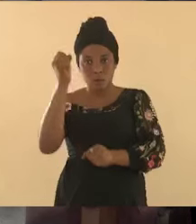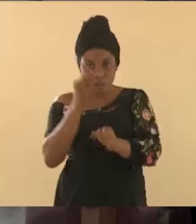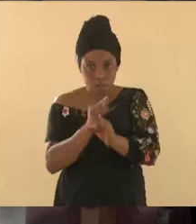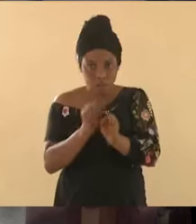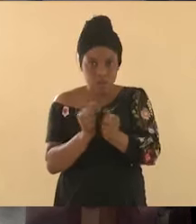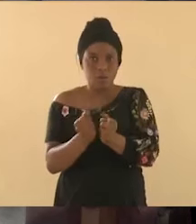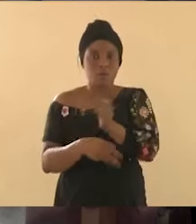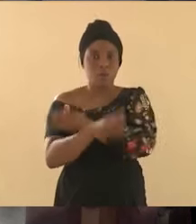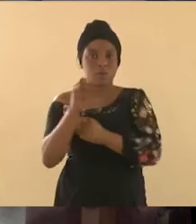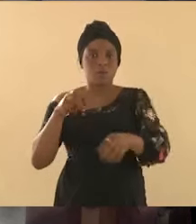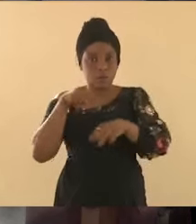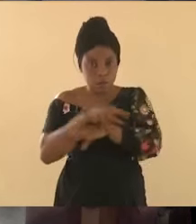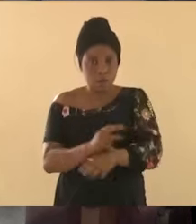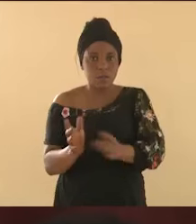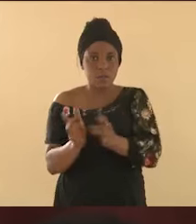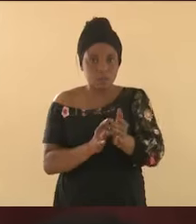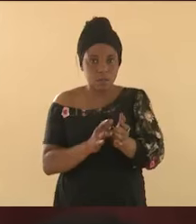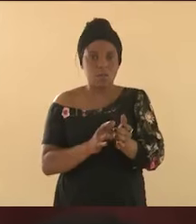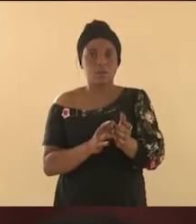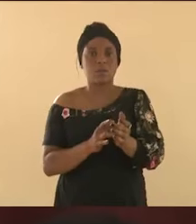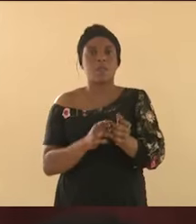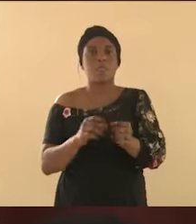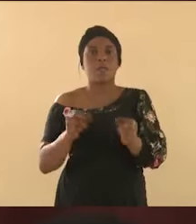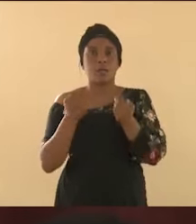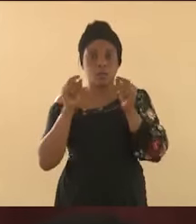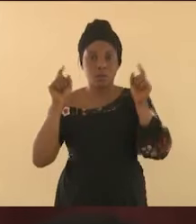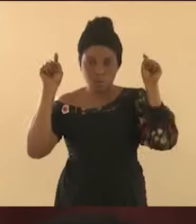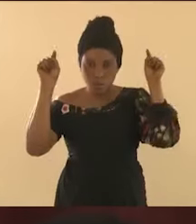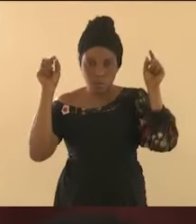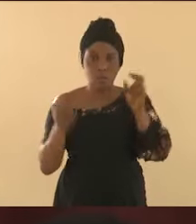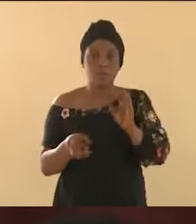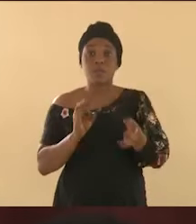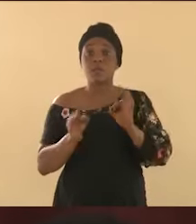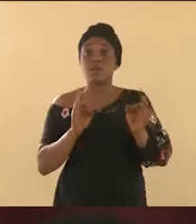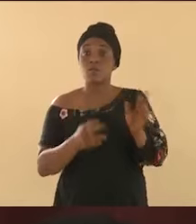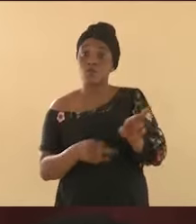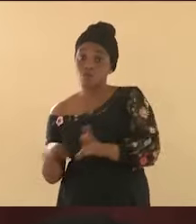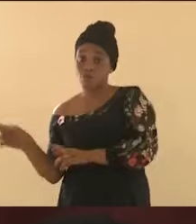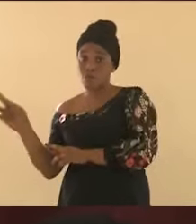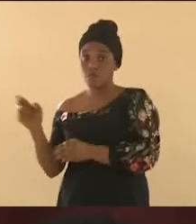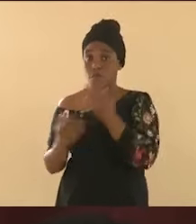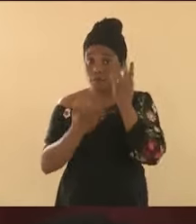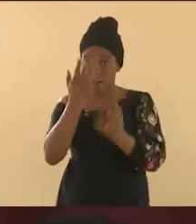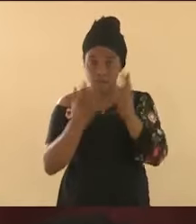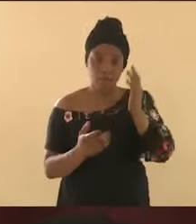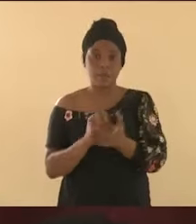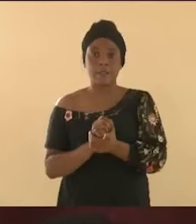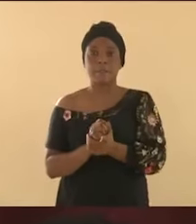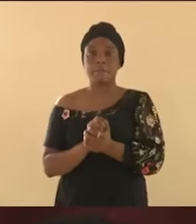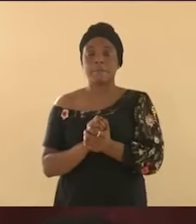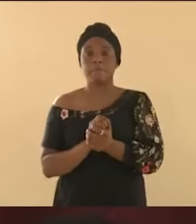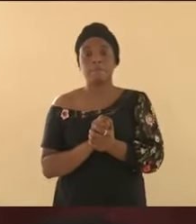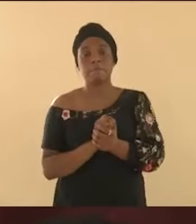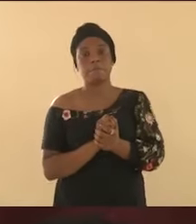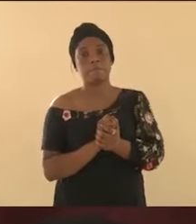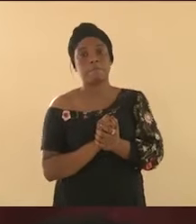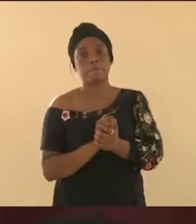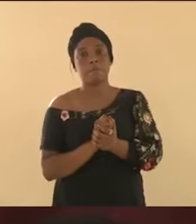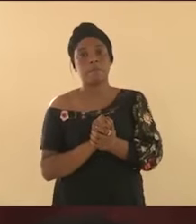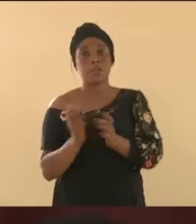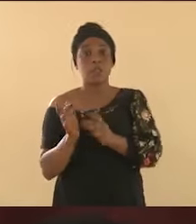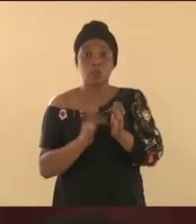and obedience. And he also sent Jesus through the Garden of Gethsemane to test whether he'll be ready for the plight that we are